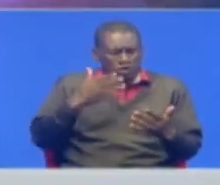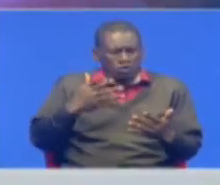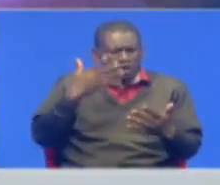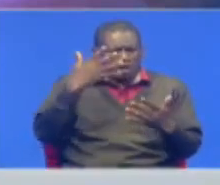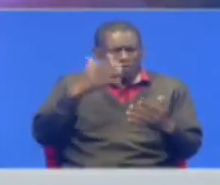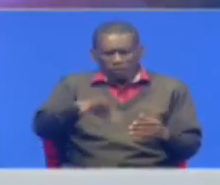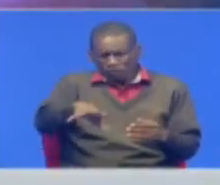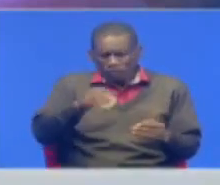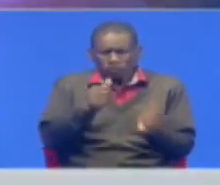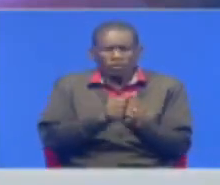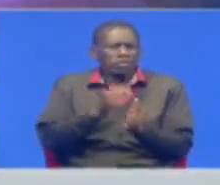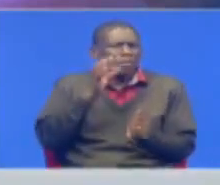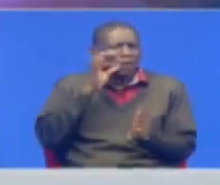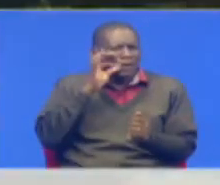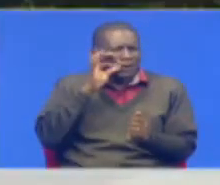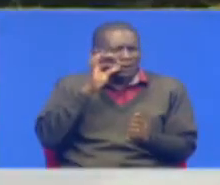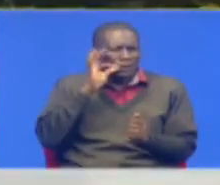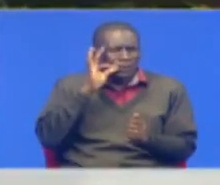Wangwe has the details.